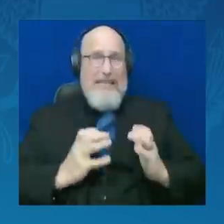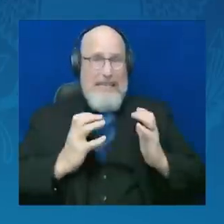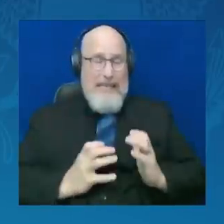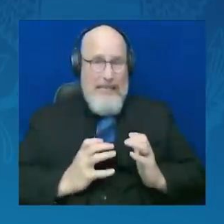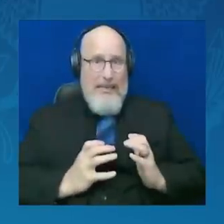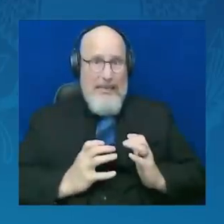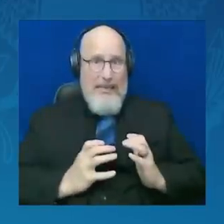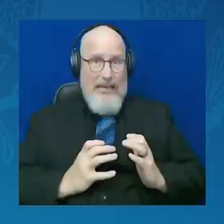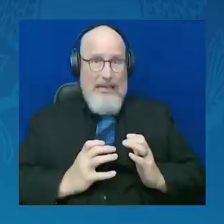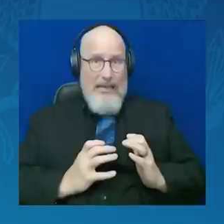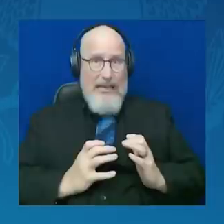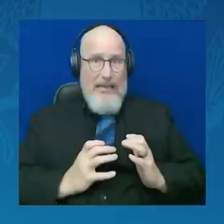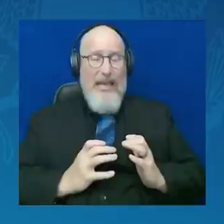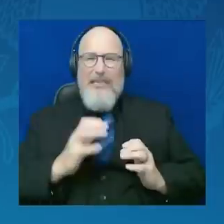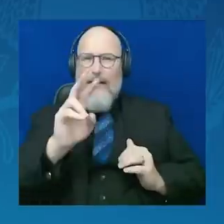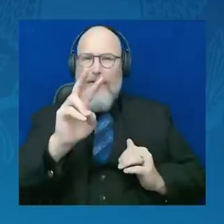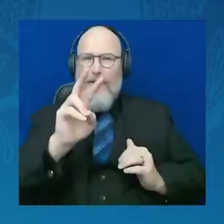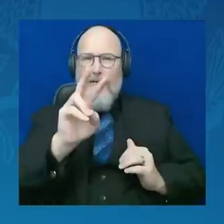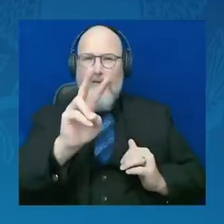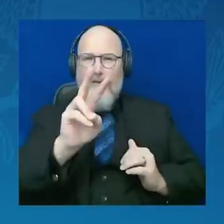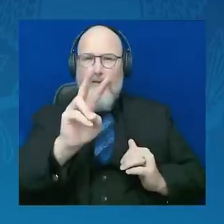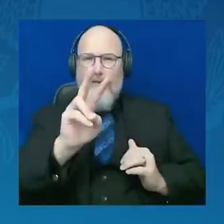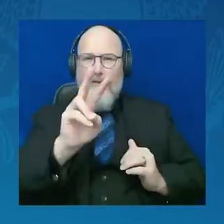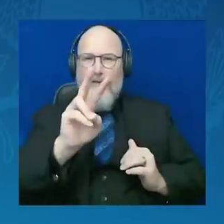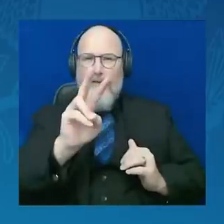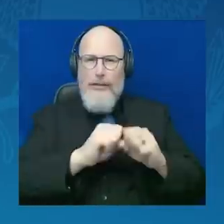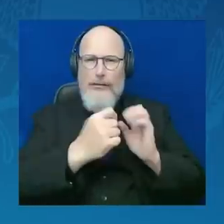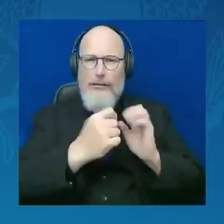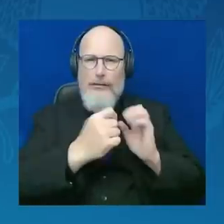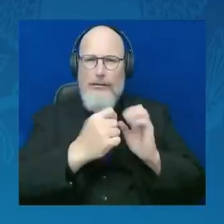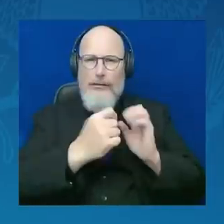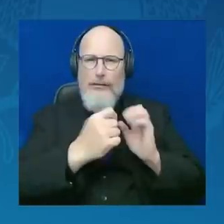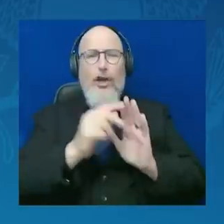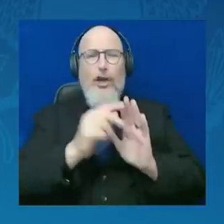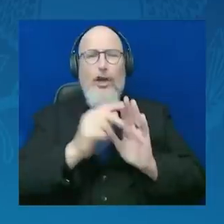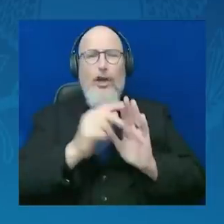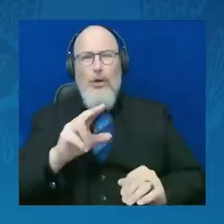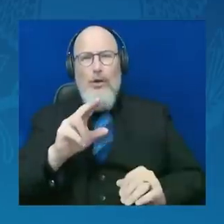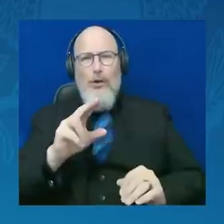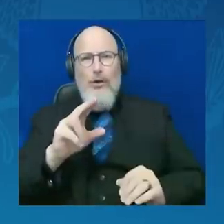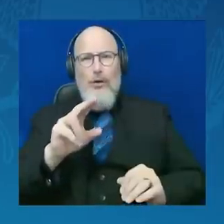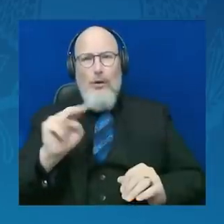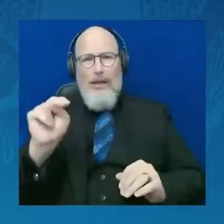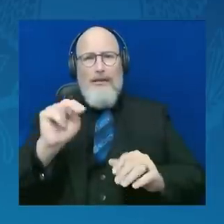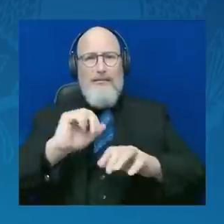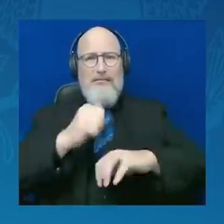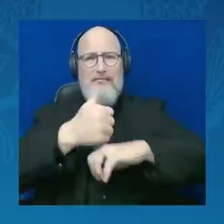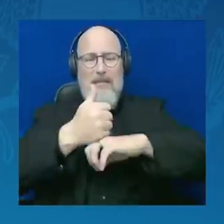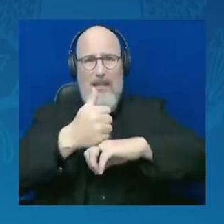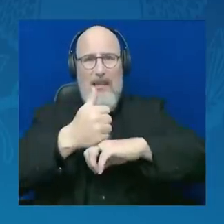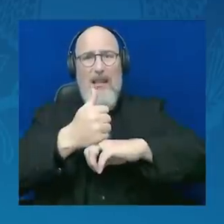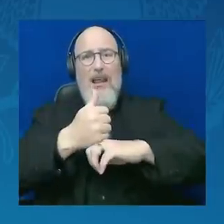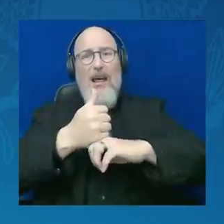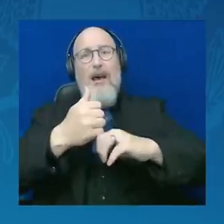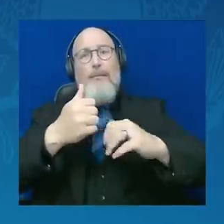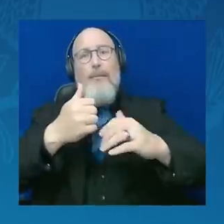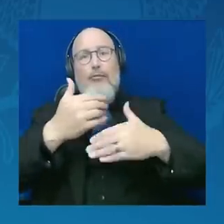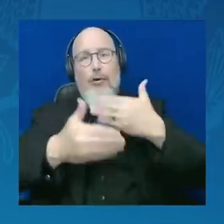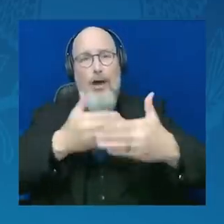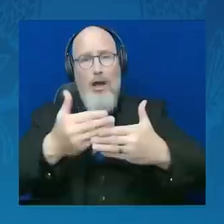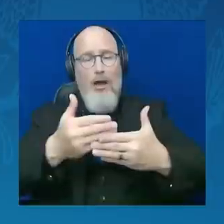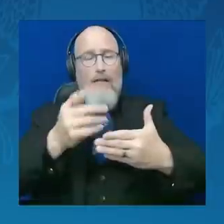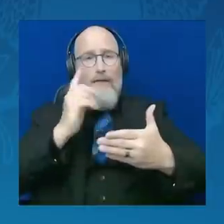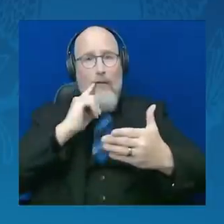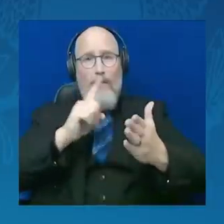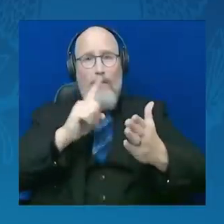process by which there will be a review and investigations, and we will, of course, participate as